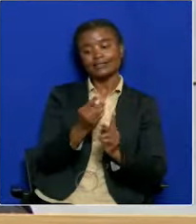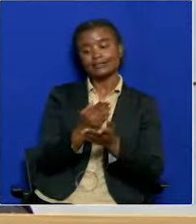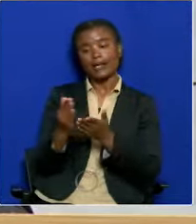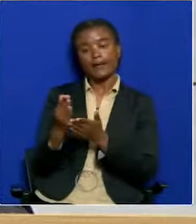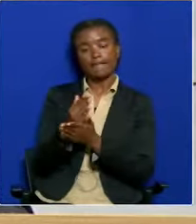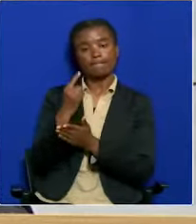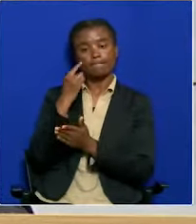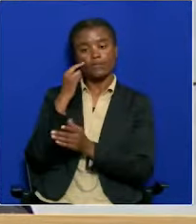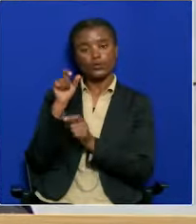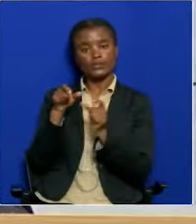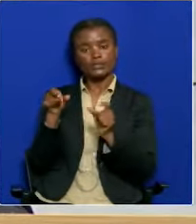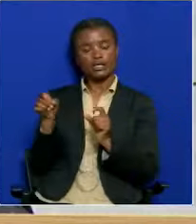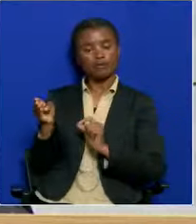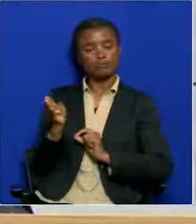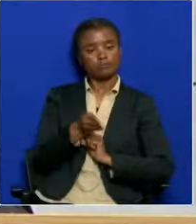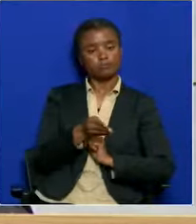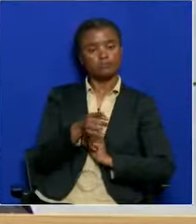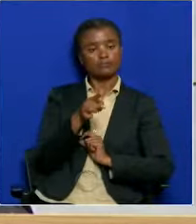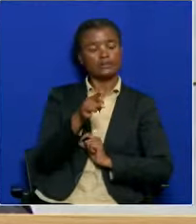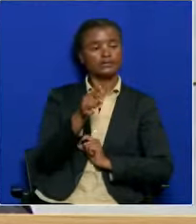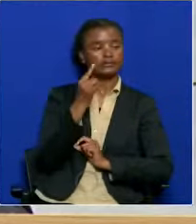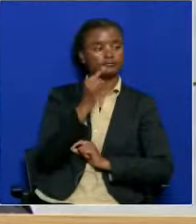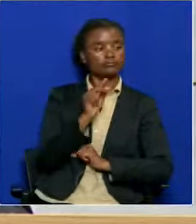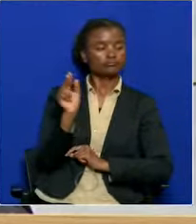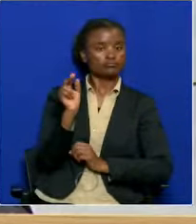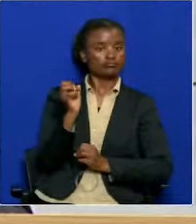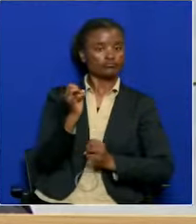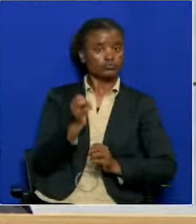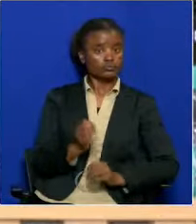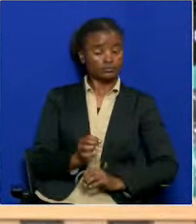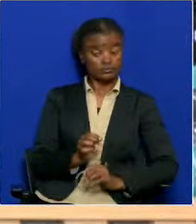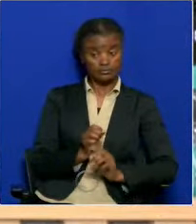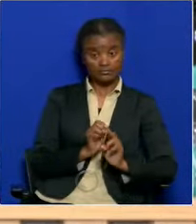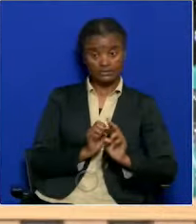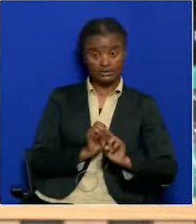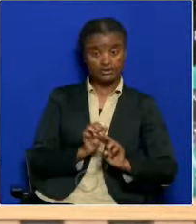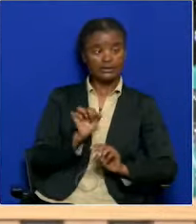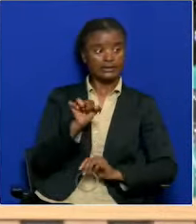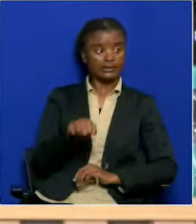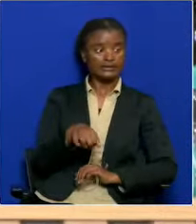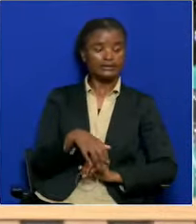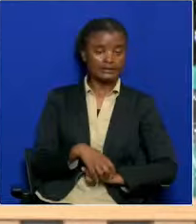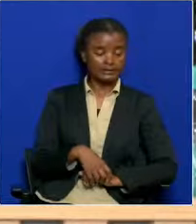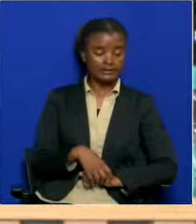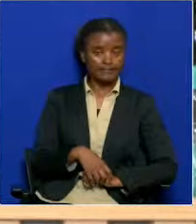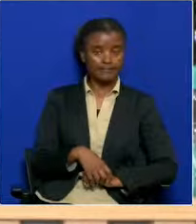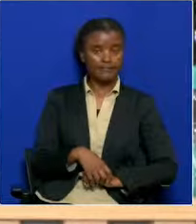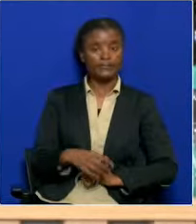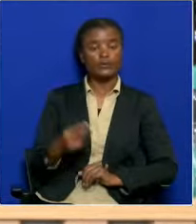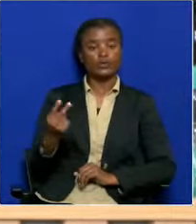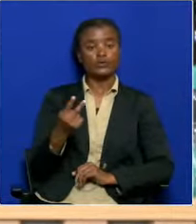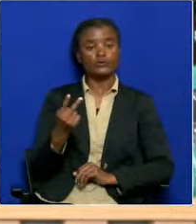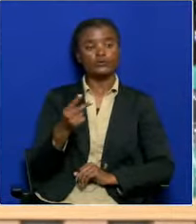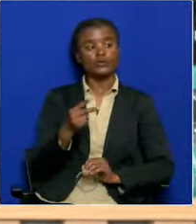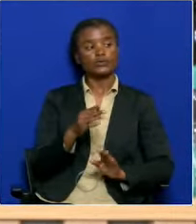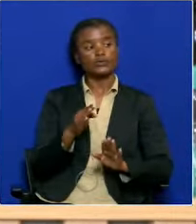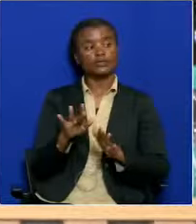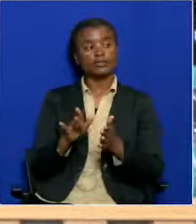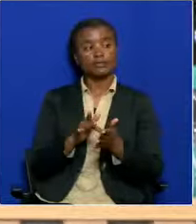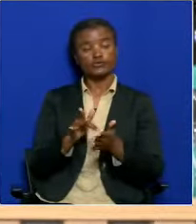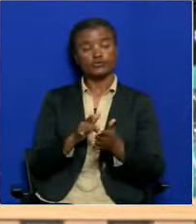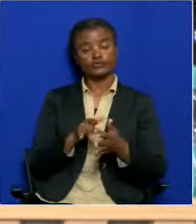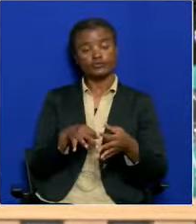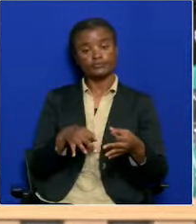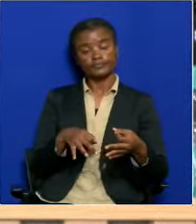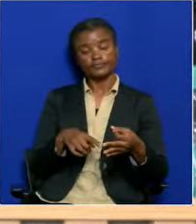see that? Yes. And then on the next page, you'll see